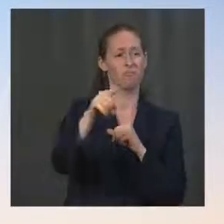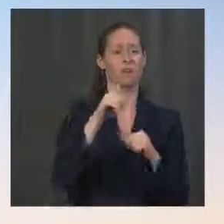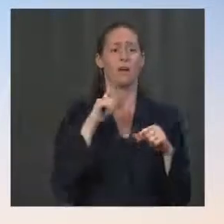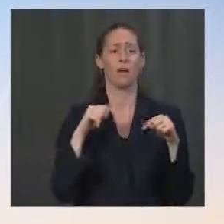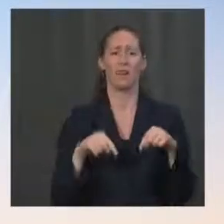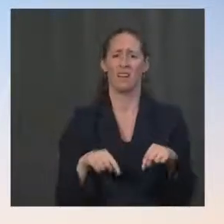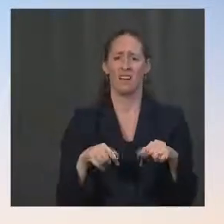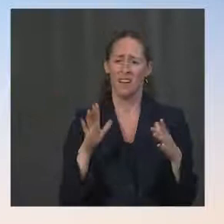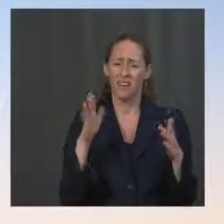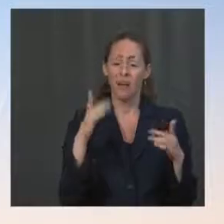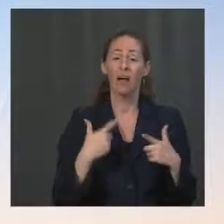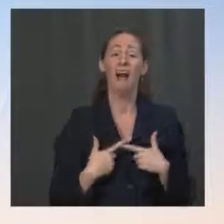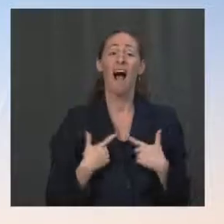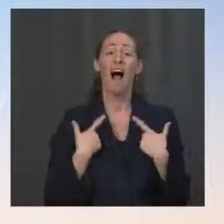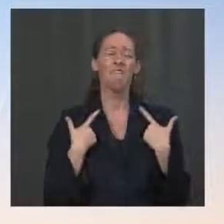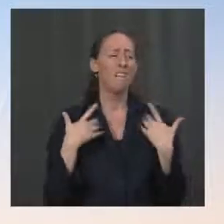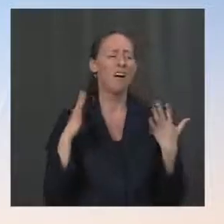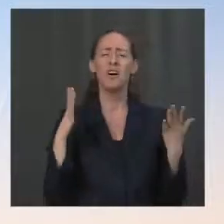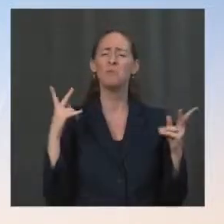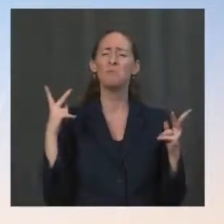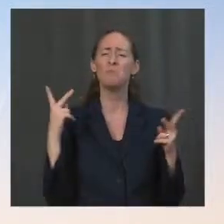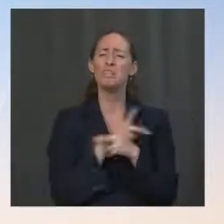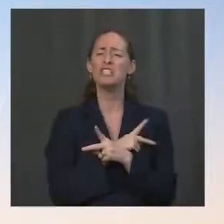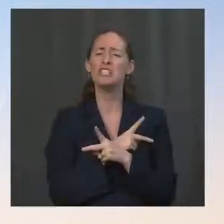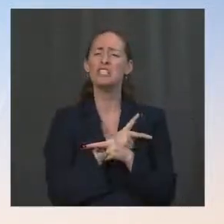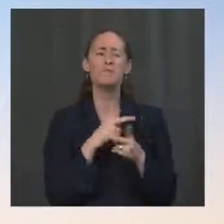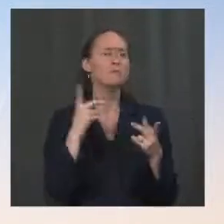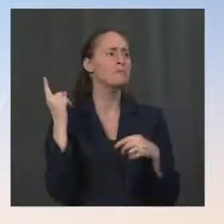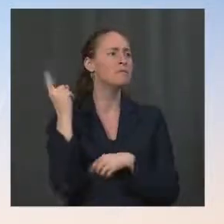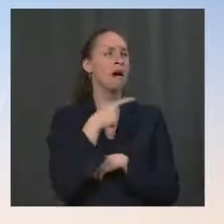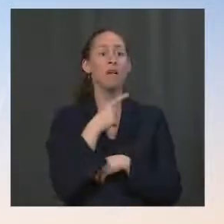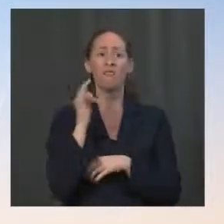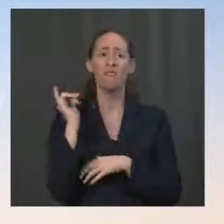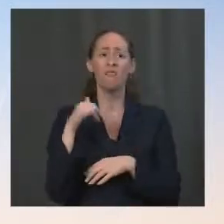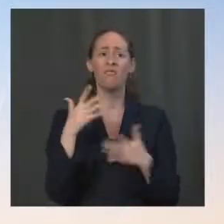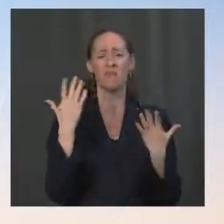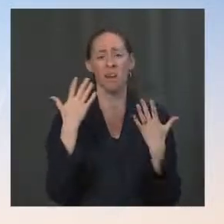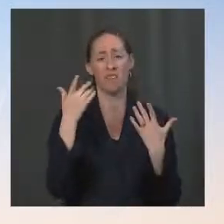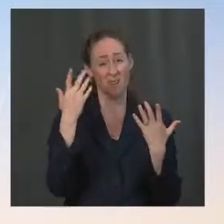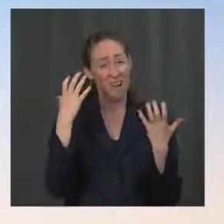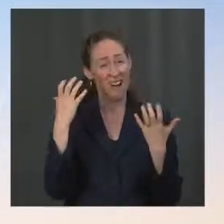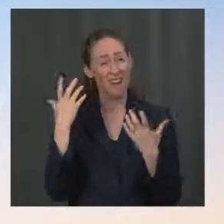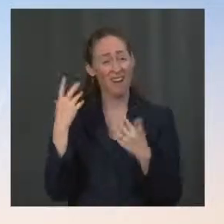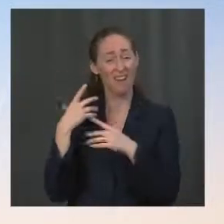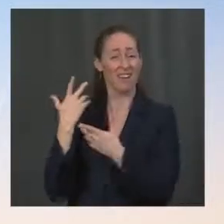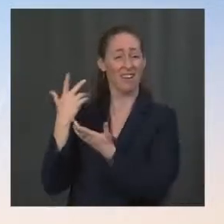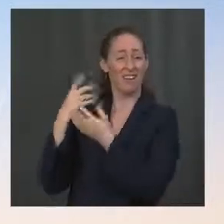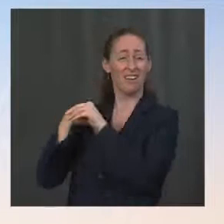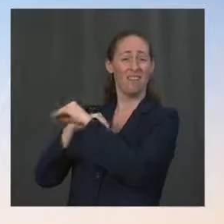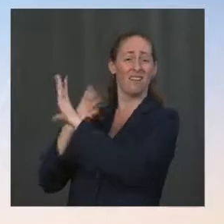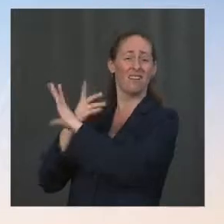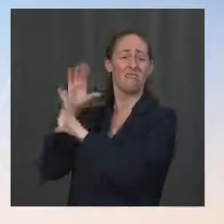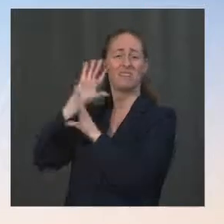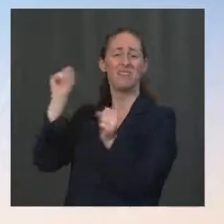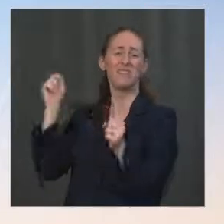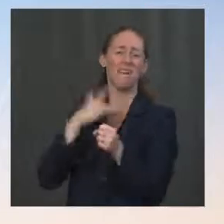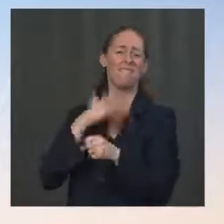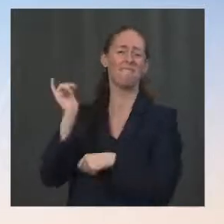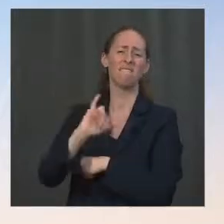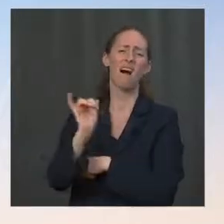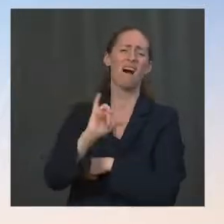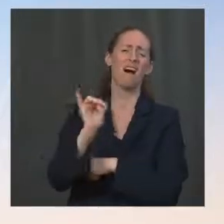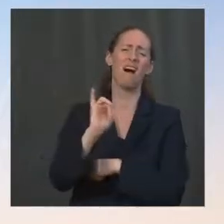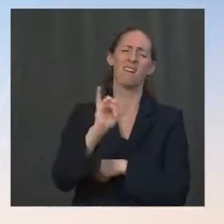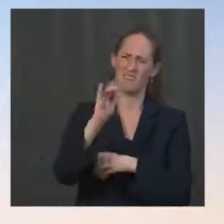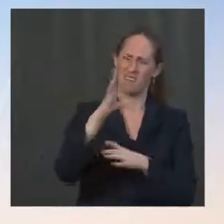may or may not feel they're ready to talk to the United States or they want to talk to the President of the United States, and that's their choice. But I expect